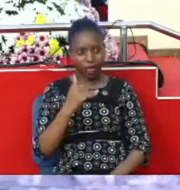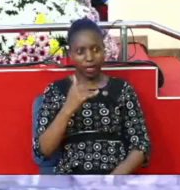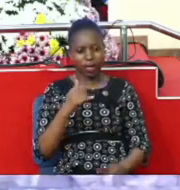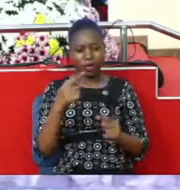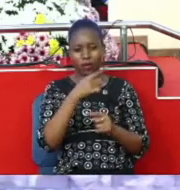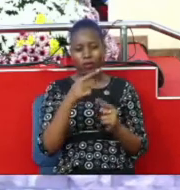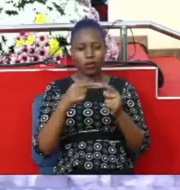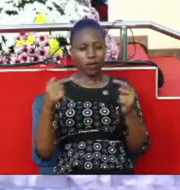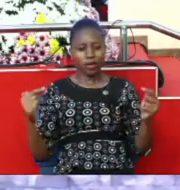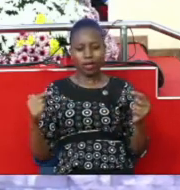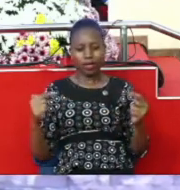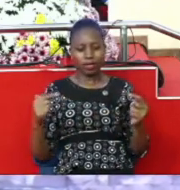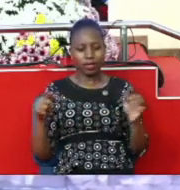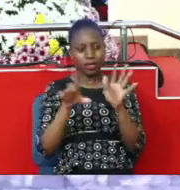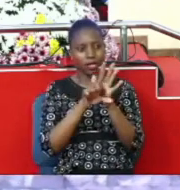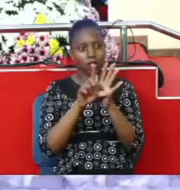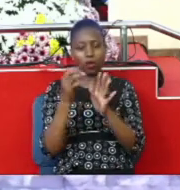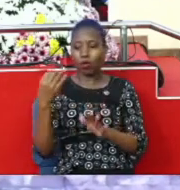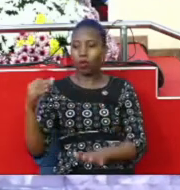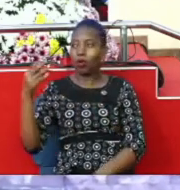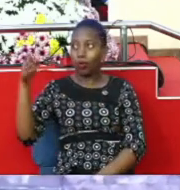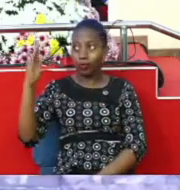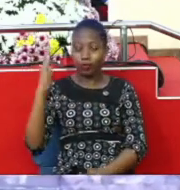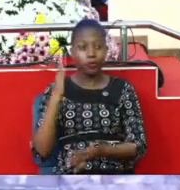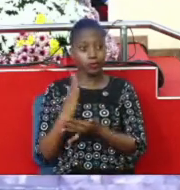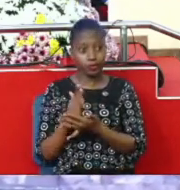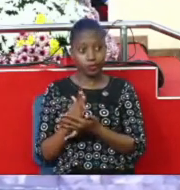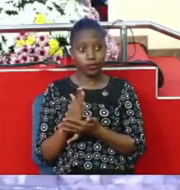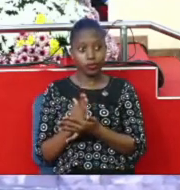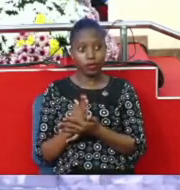umekaidi. Emotional guilt pertains to one's